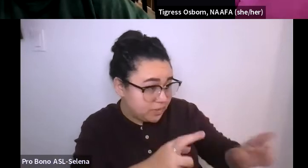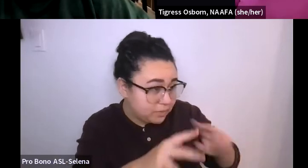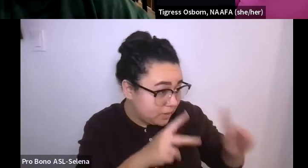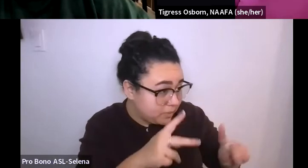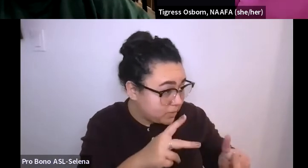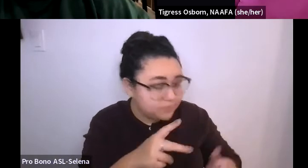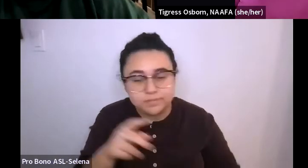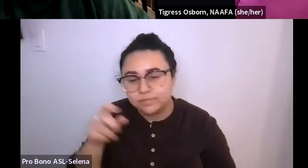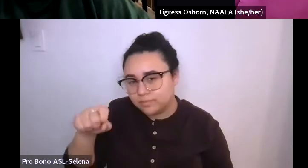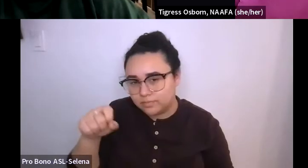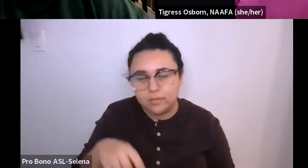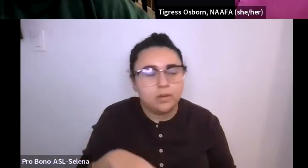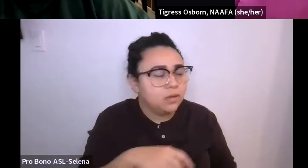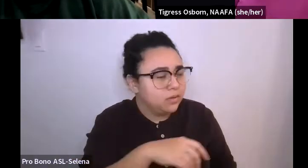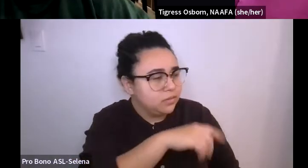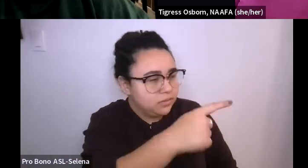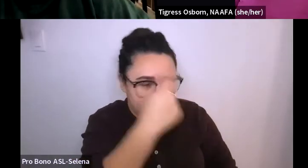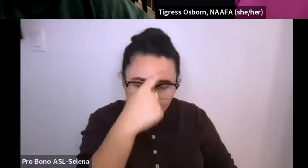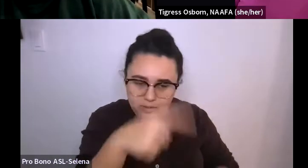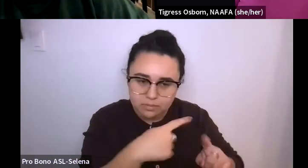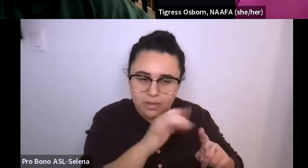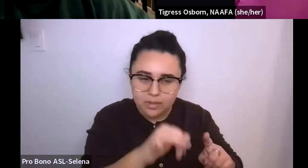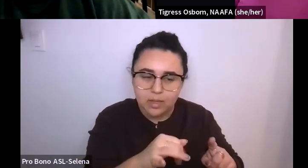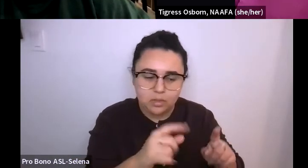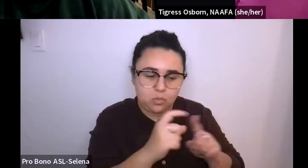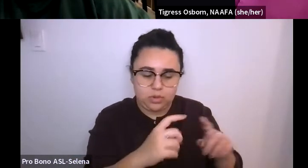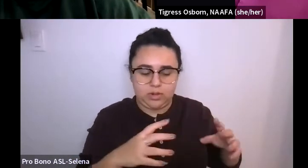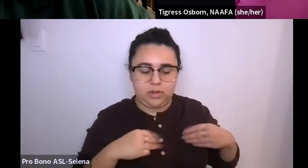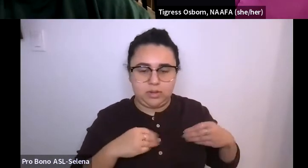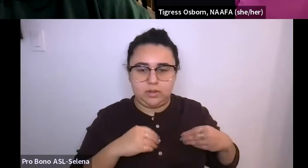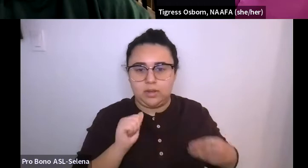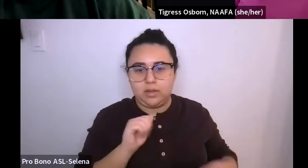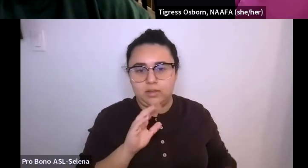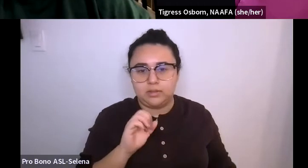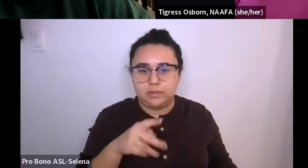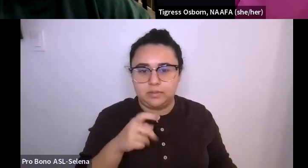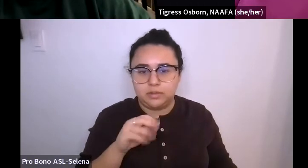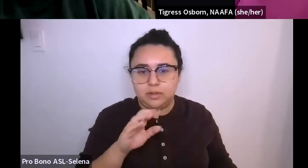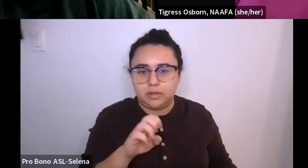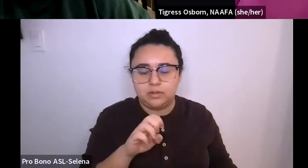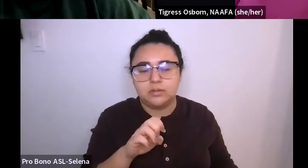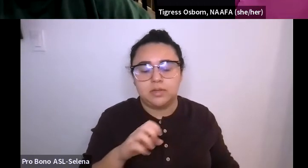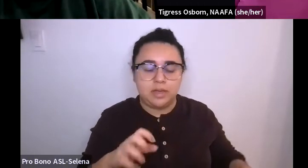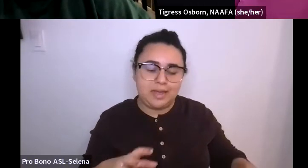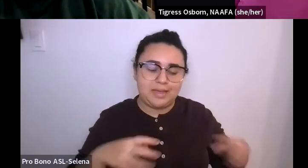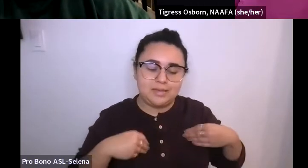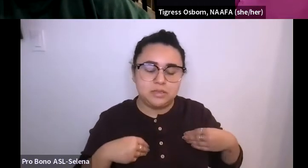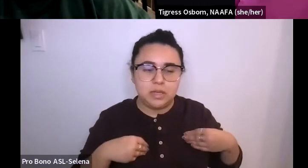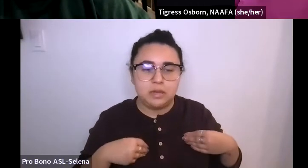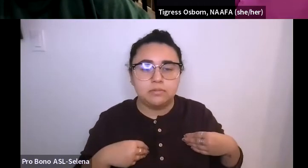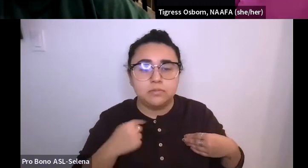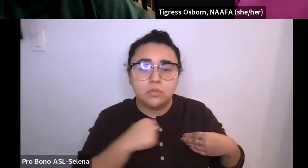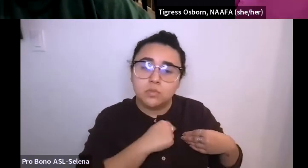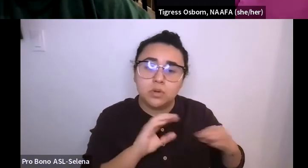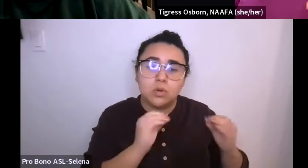Yeah. I think about that a lot because of the word acceptance in our name and what it means to be an organization